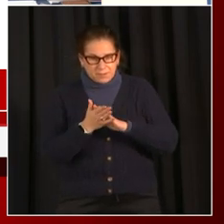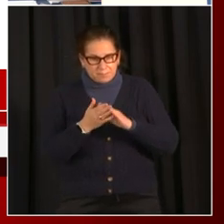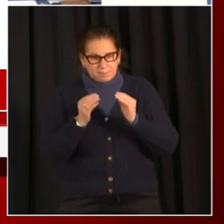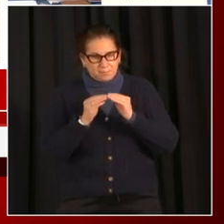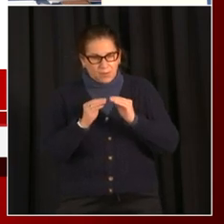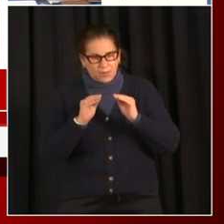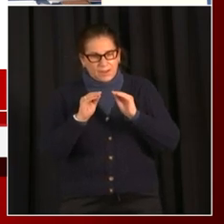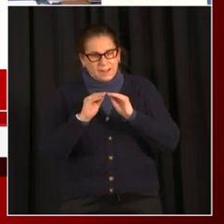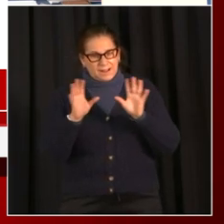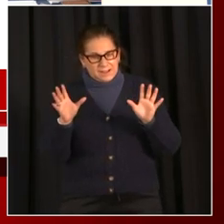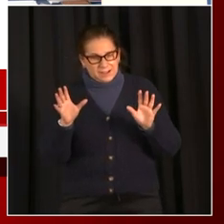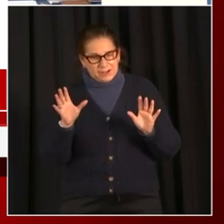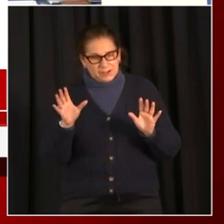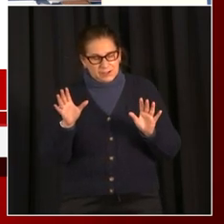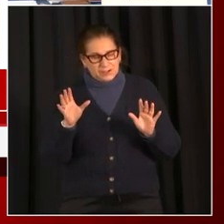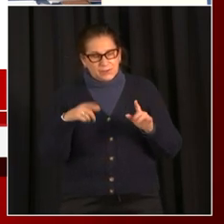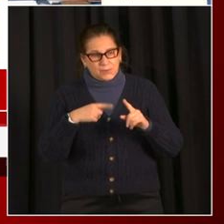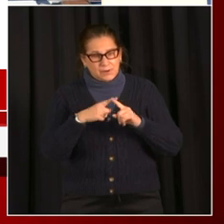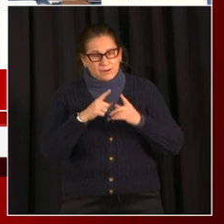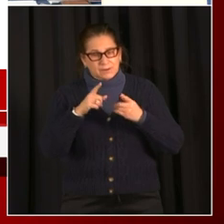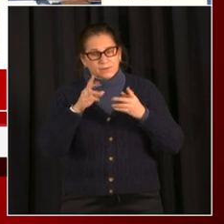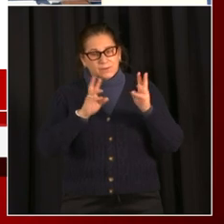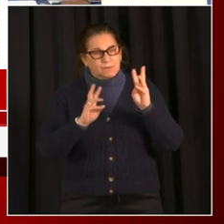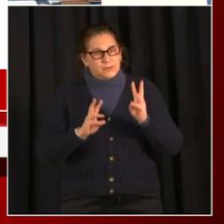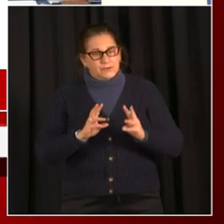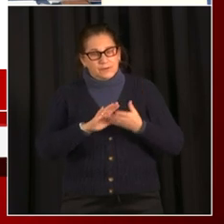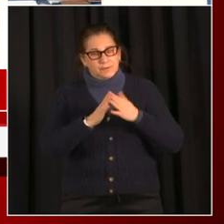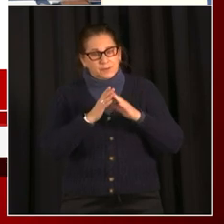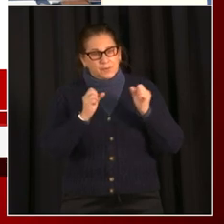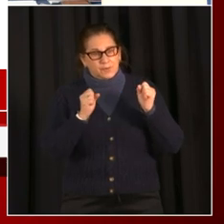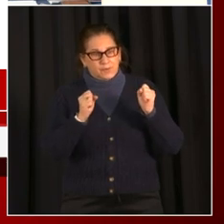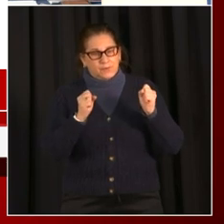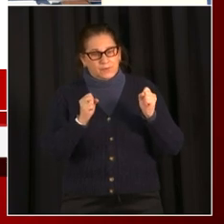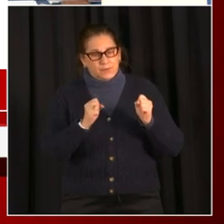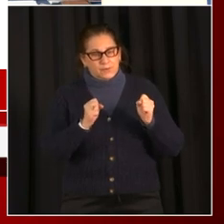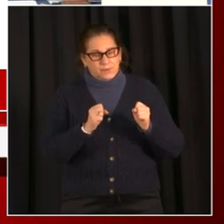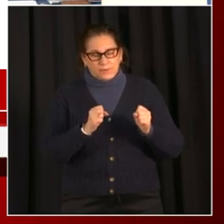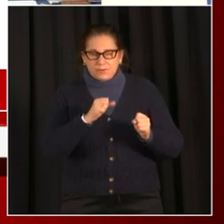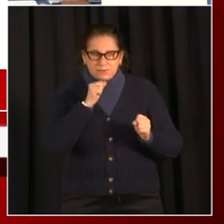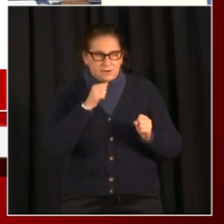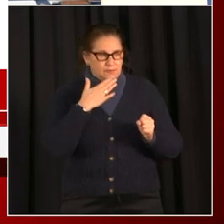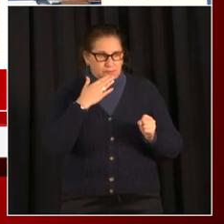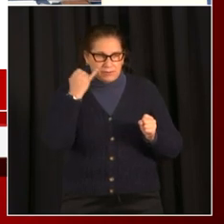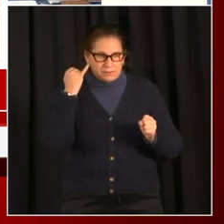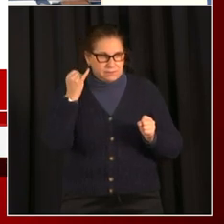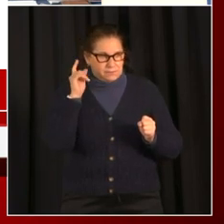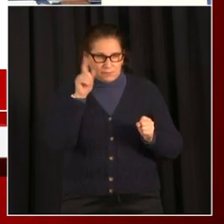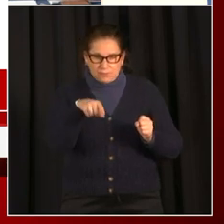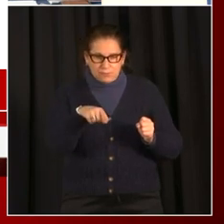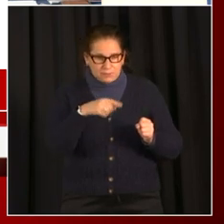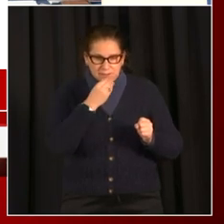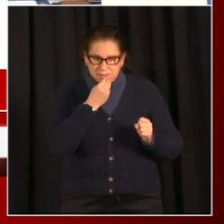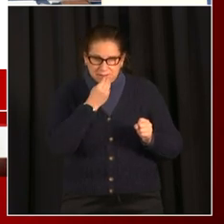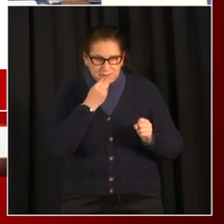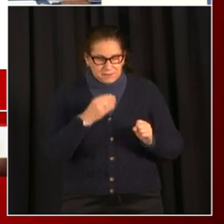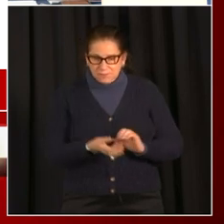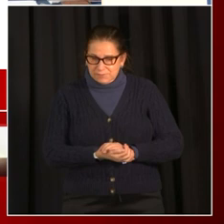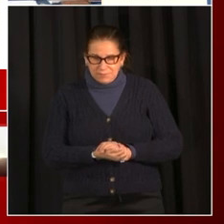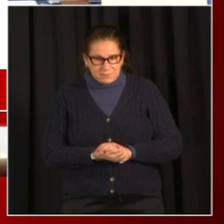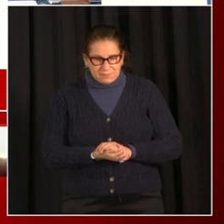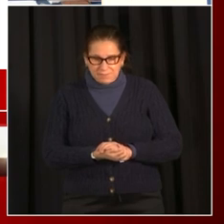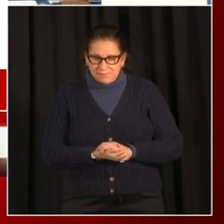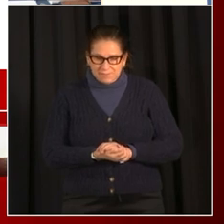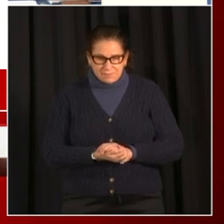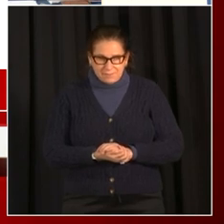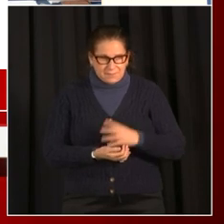the temperature could drop while somebody's in the middle of a meal. So we don't want that to happen. We don't want folks also to be